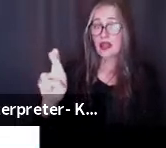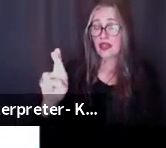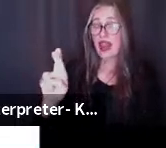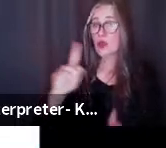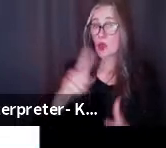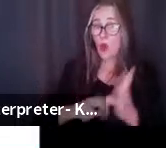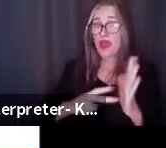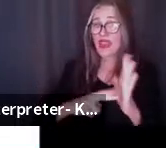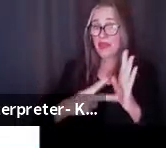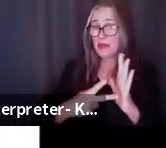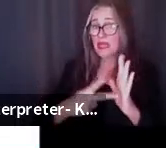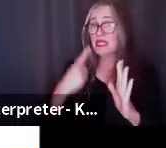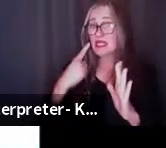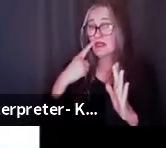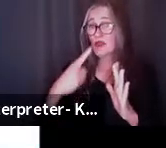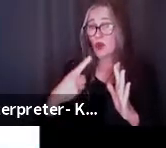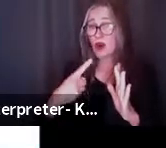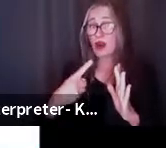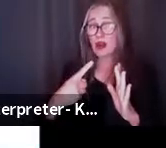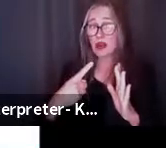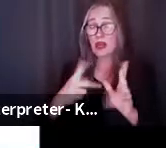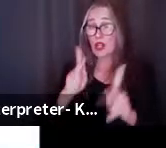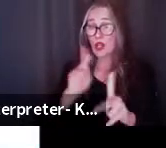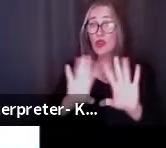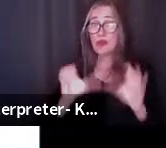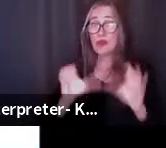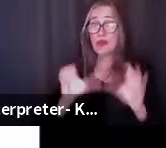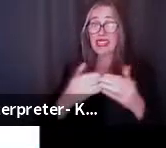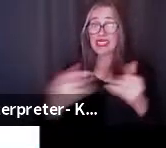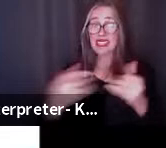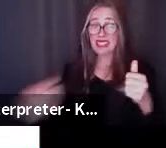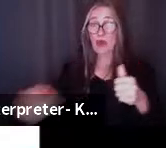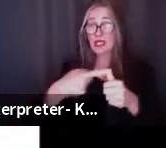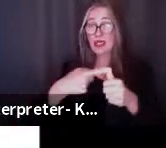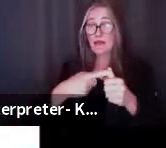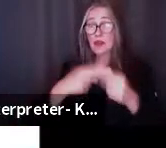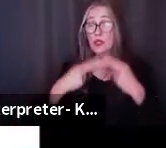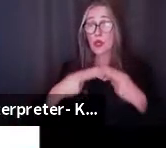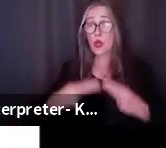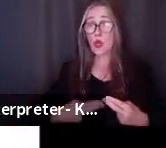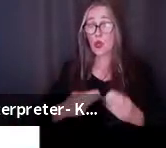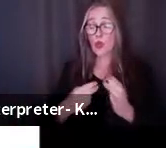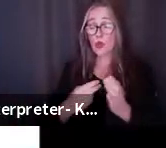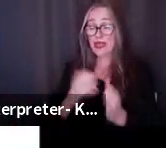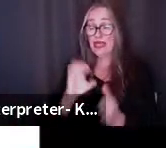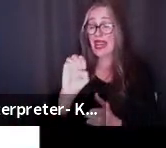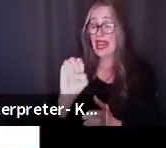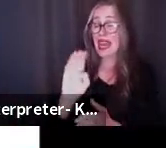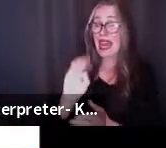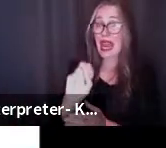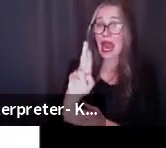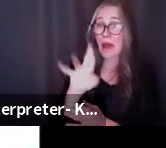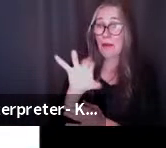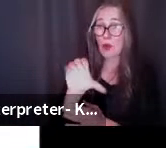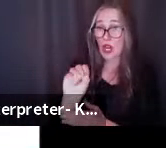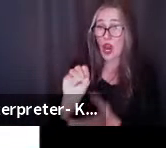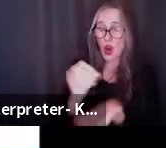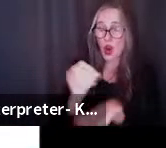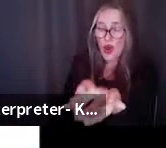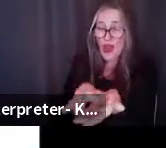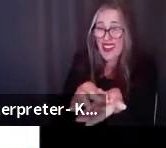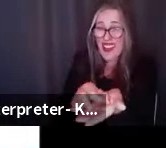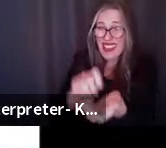humanity and that was when the first human embryos were modified with crispr in